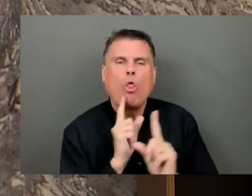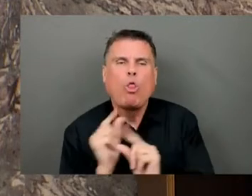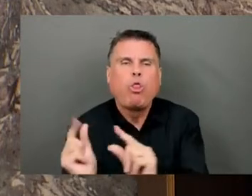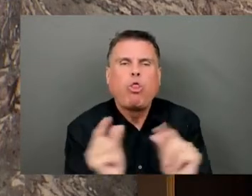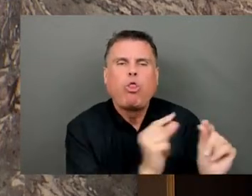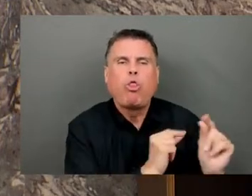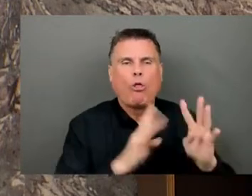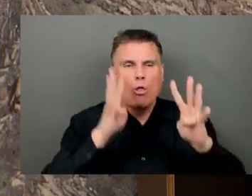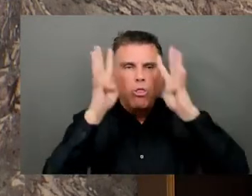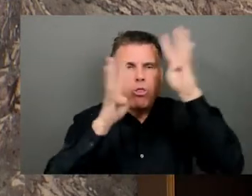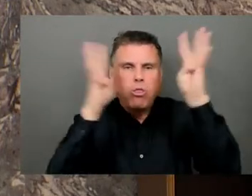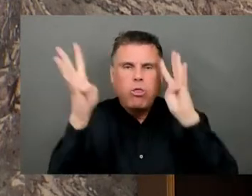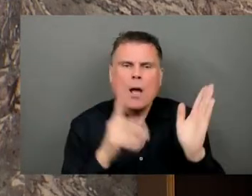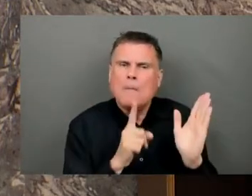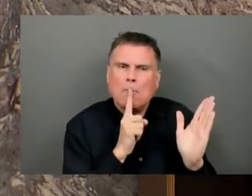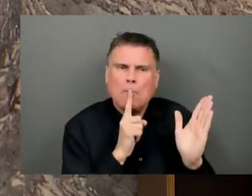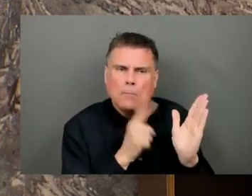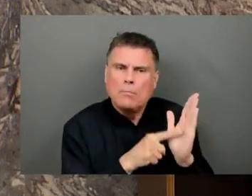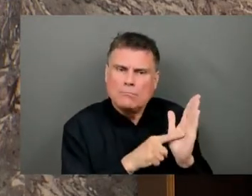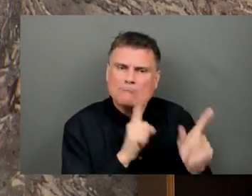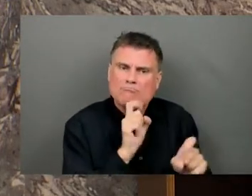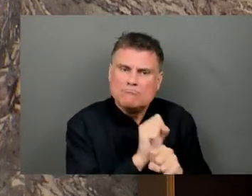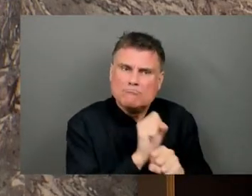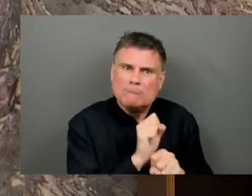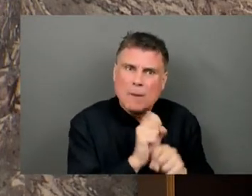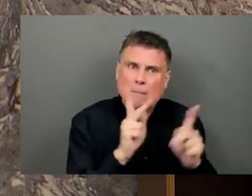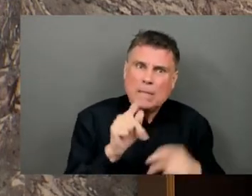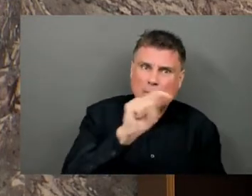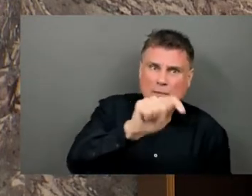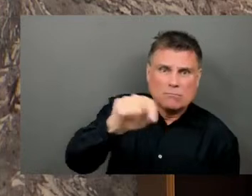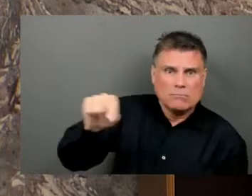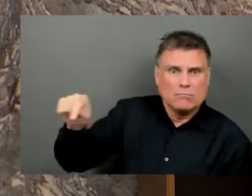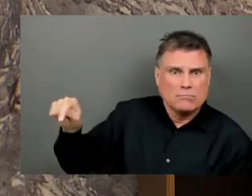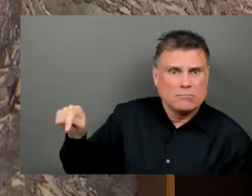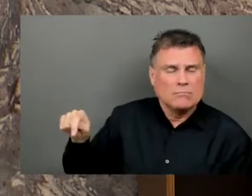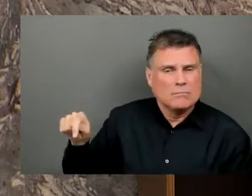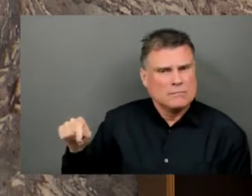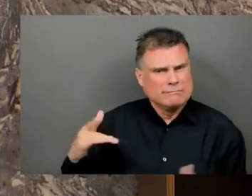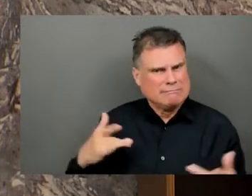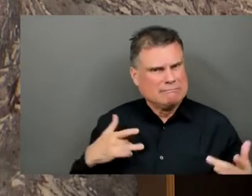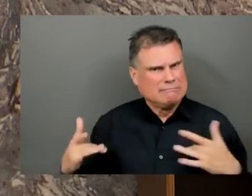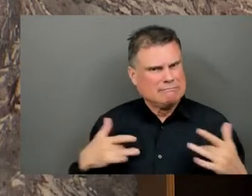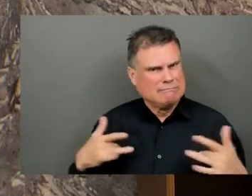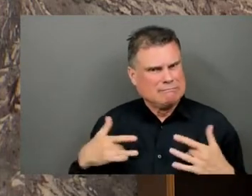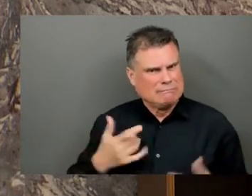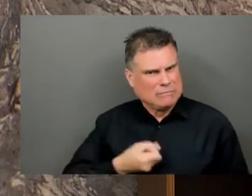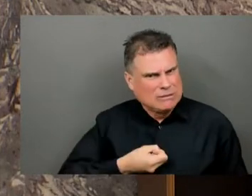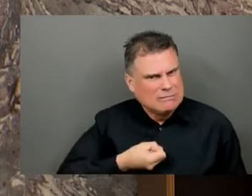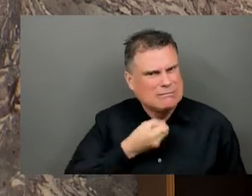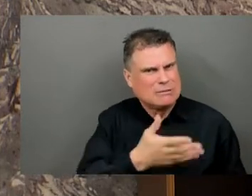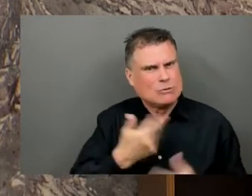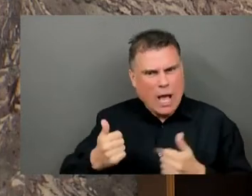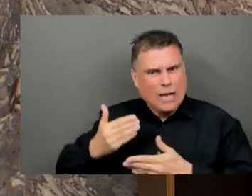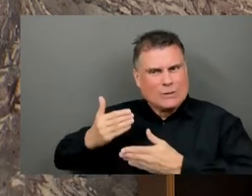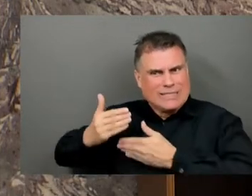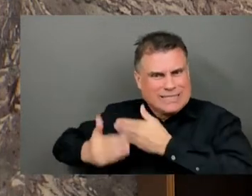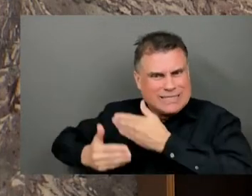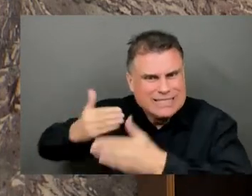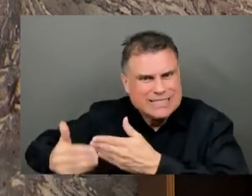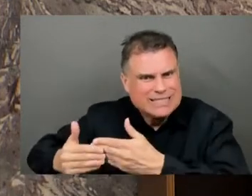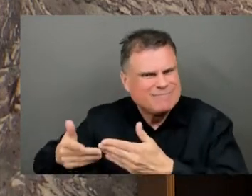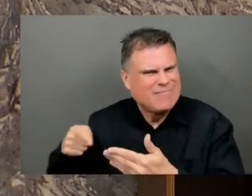been trying to do the right thing. They have tried to reach out to the minister. They've met with the minister's staff. They've expressed these